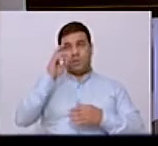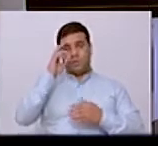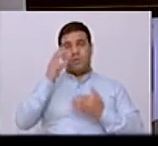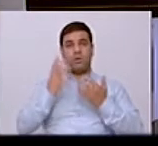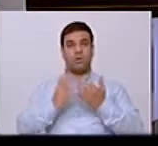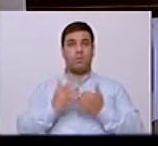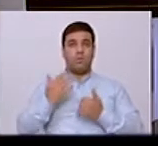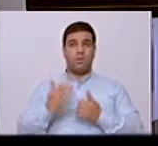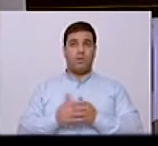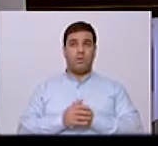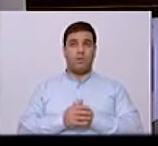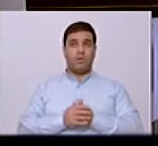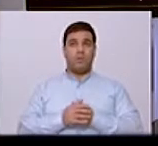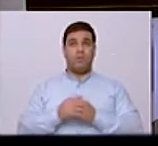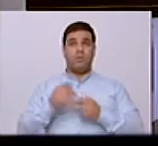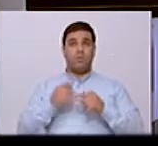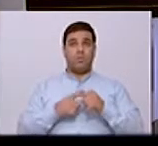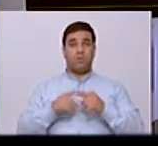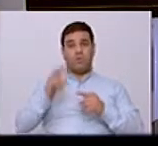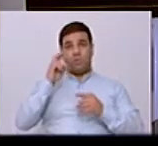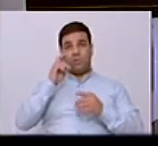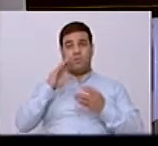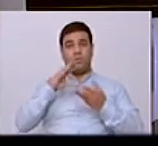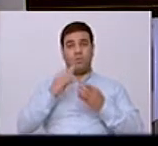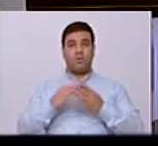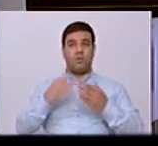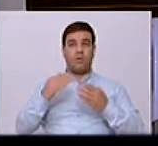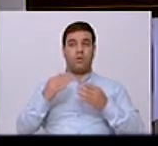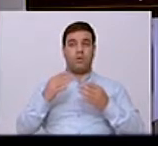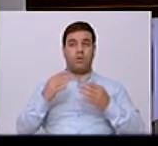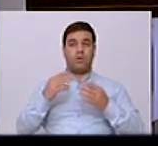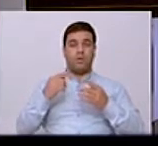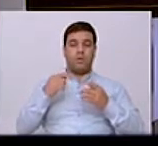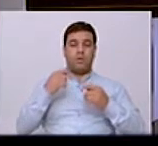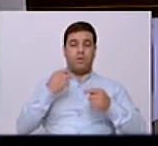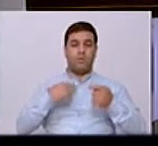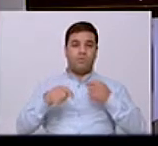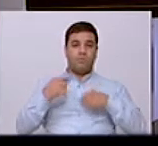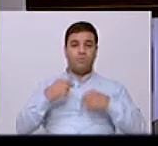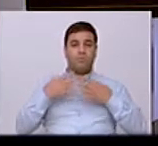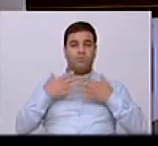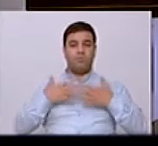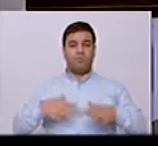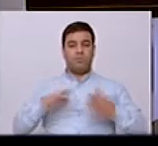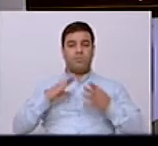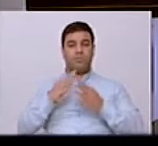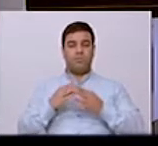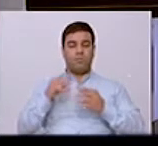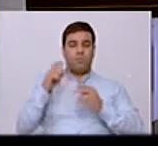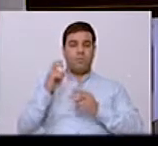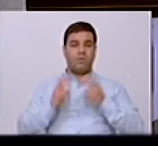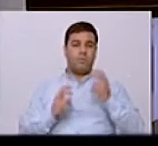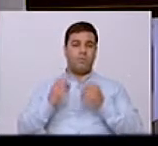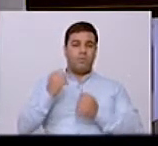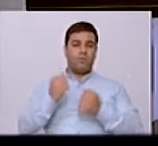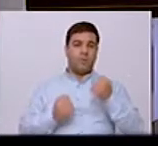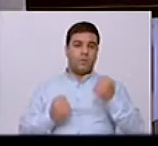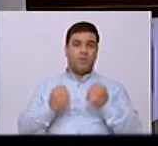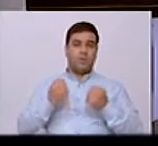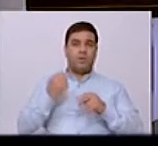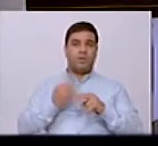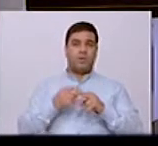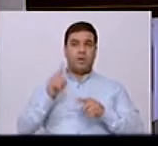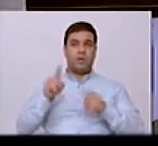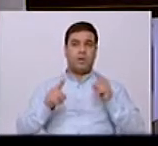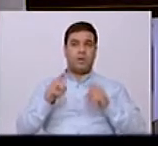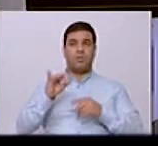sanaladi. Bu davlatlarning iqtisodiyoti yengil, oziq-ovqat, tog'kon sanoati, mashina sozligining